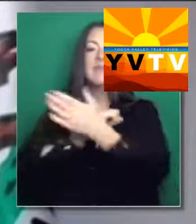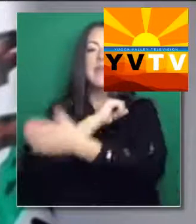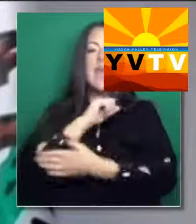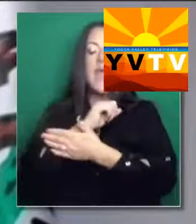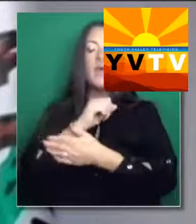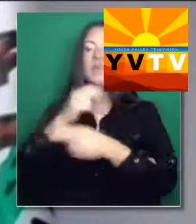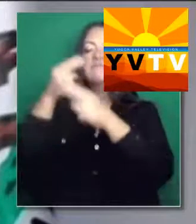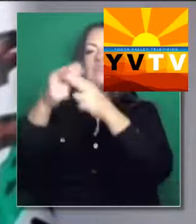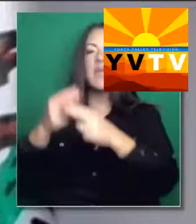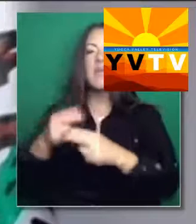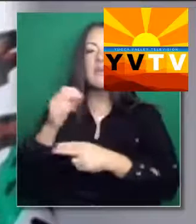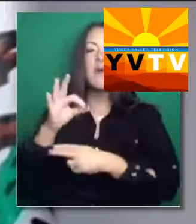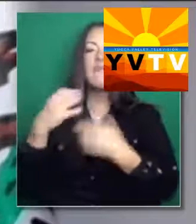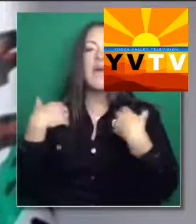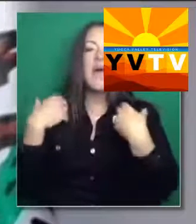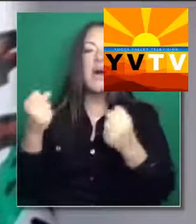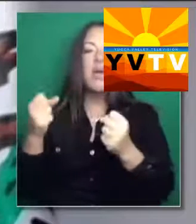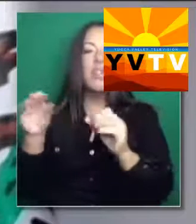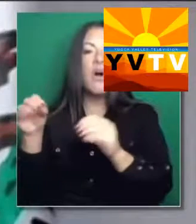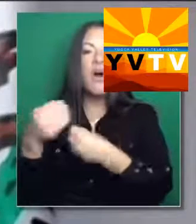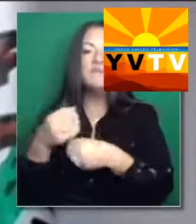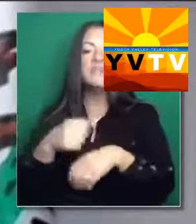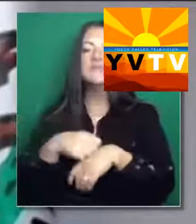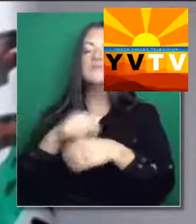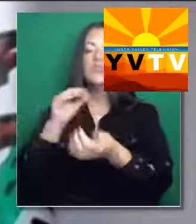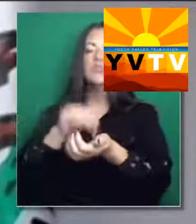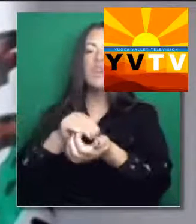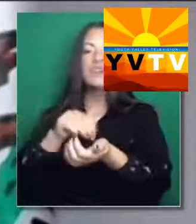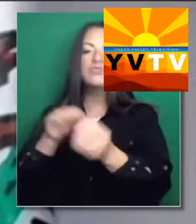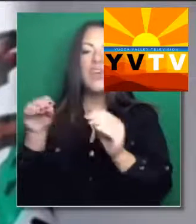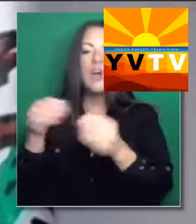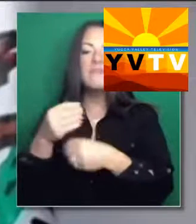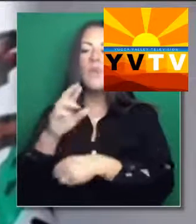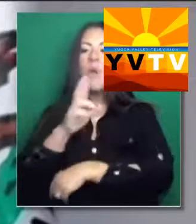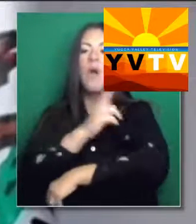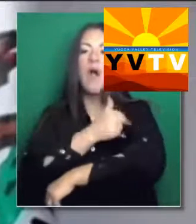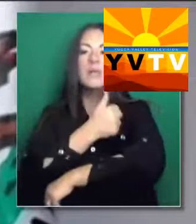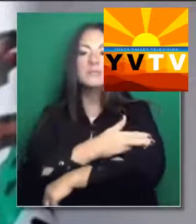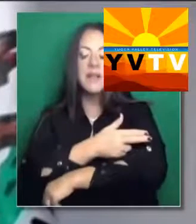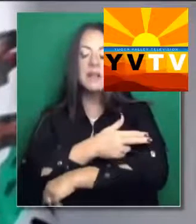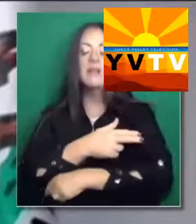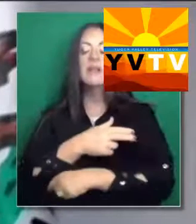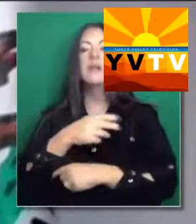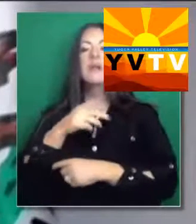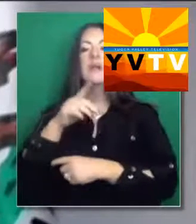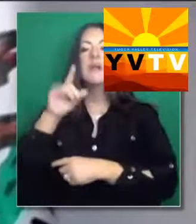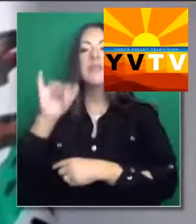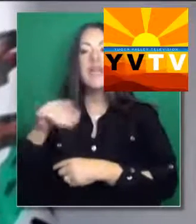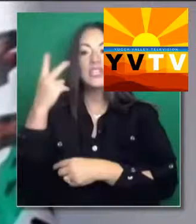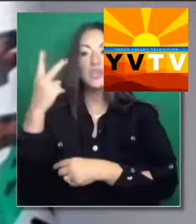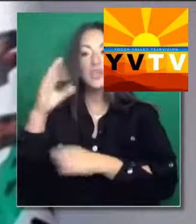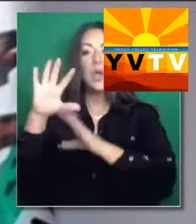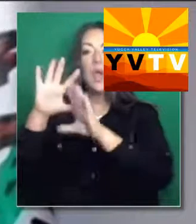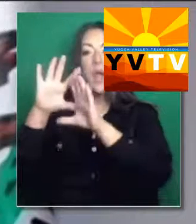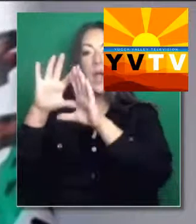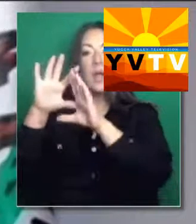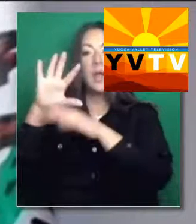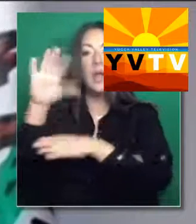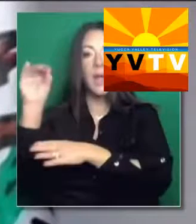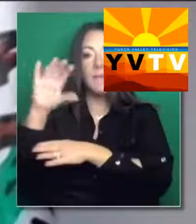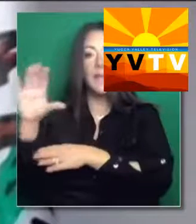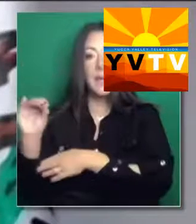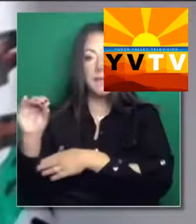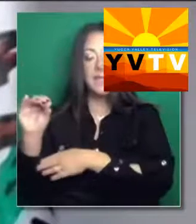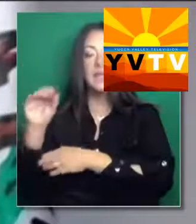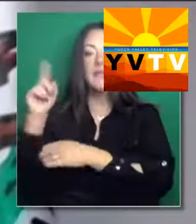health jurisdiction, or local public health offices, but many are the hospitals and the clinic systems that do vaccine routinely